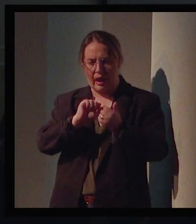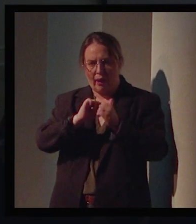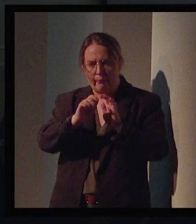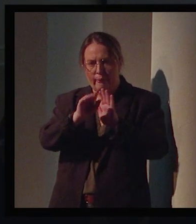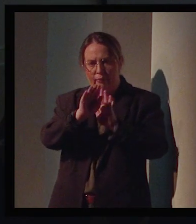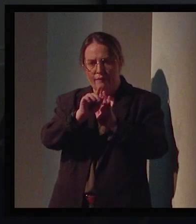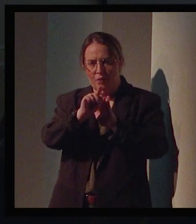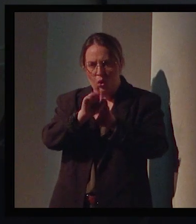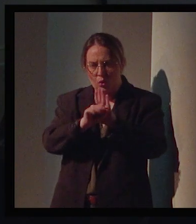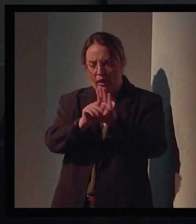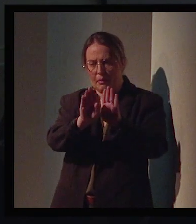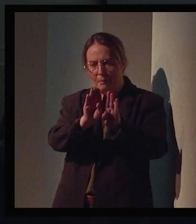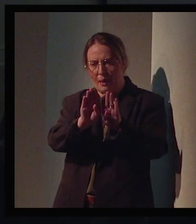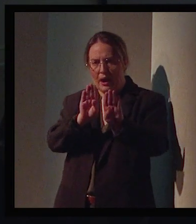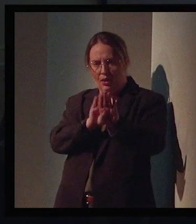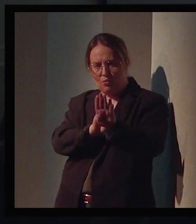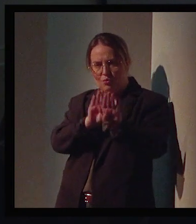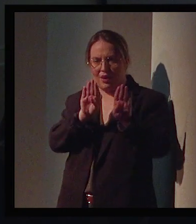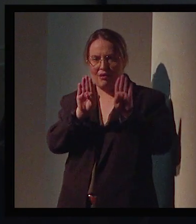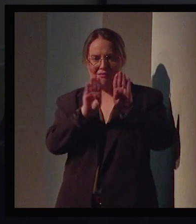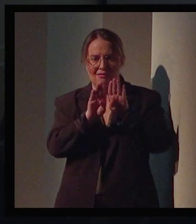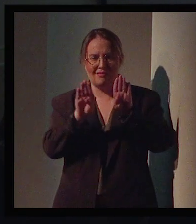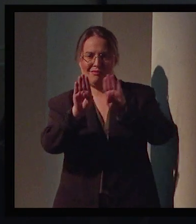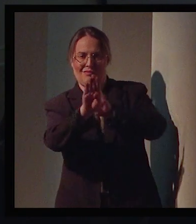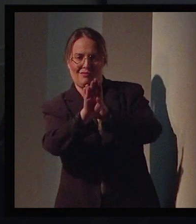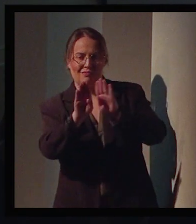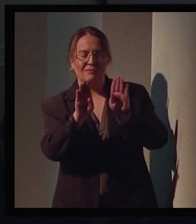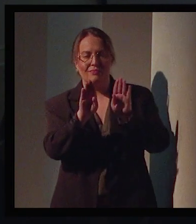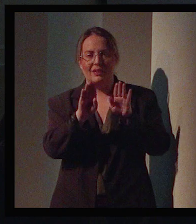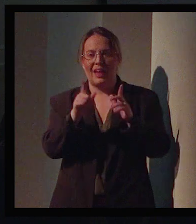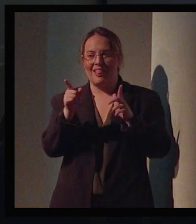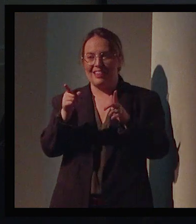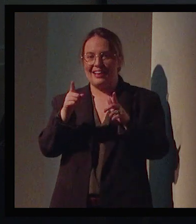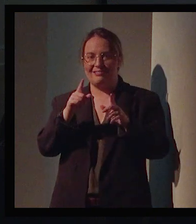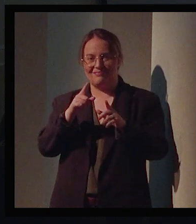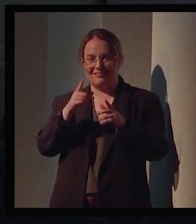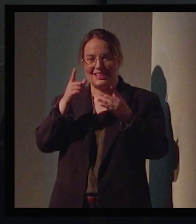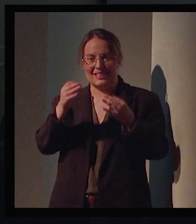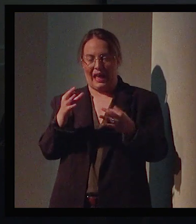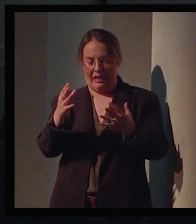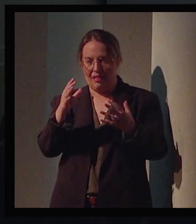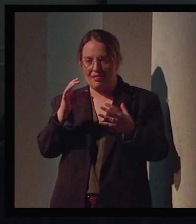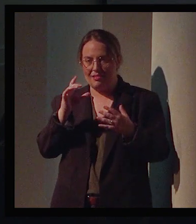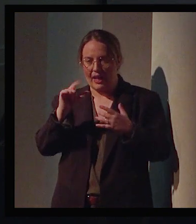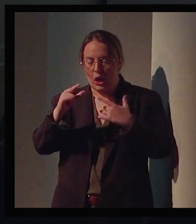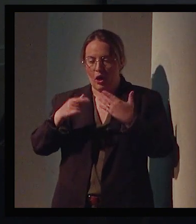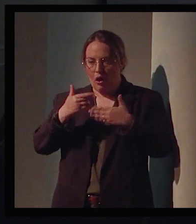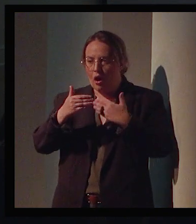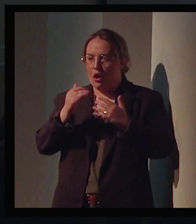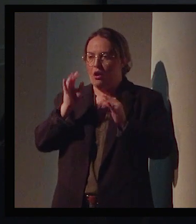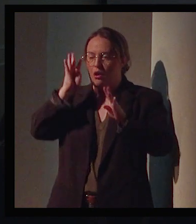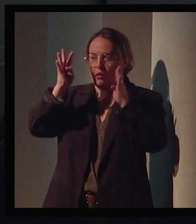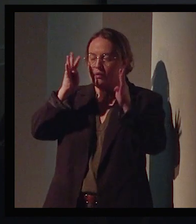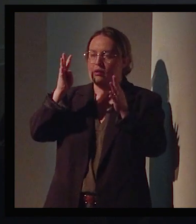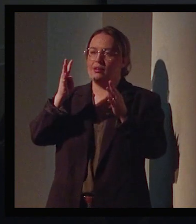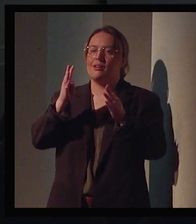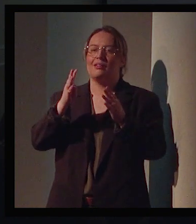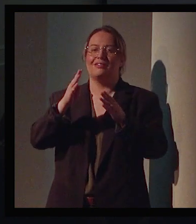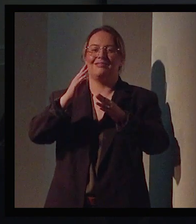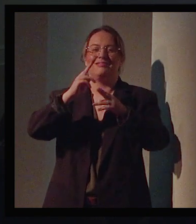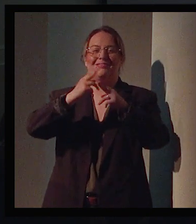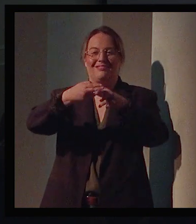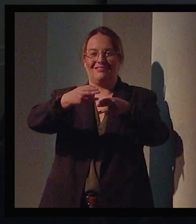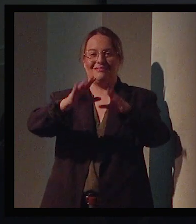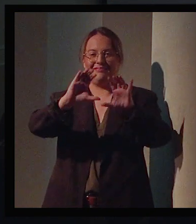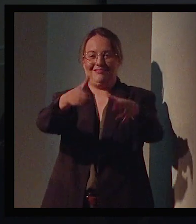helpfully categorized these approaches into a series of isms. And I was delighted when Della showed me a brochure in the gallery that explains all these